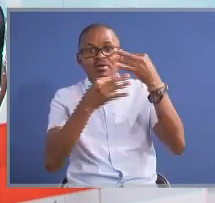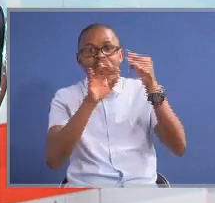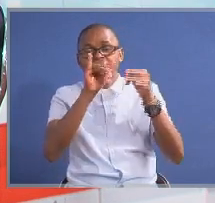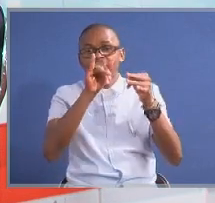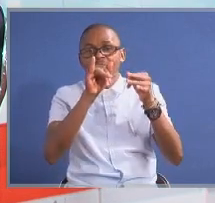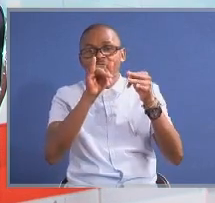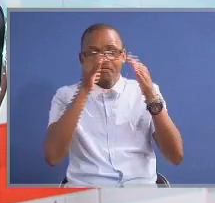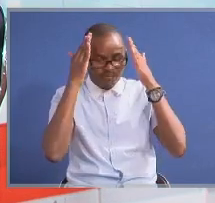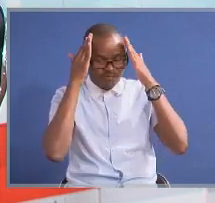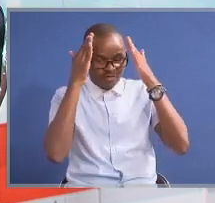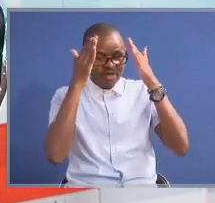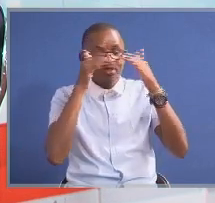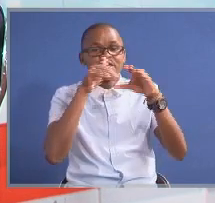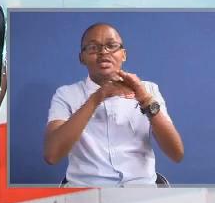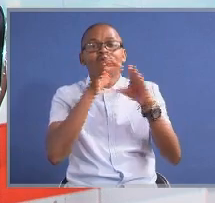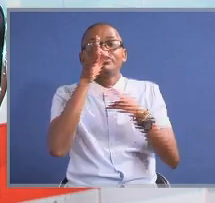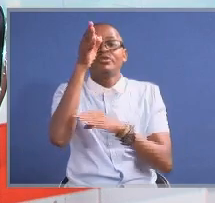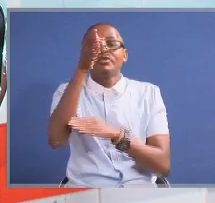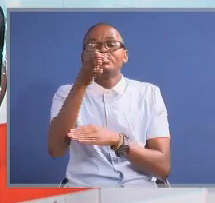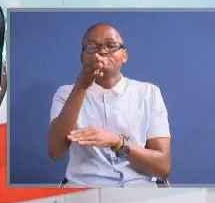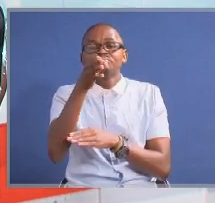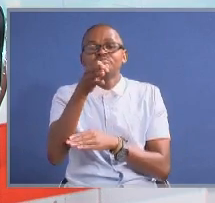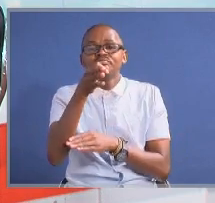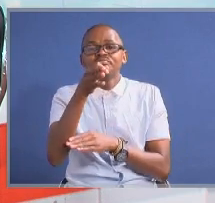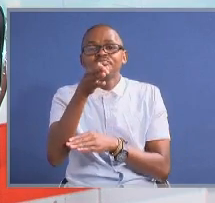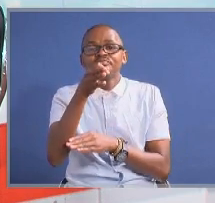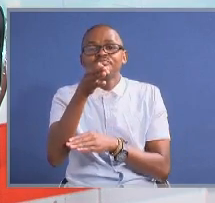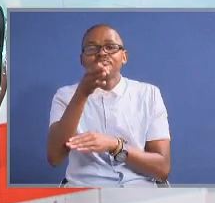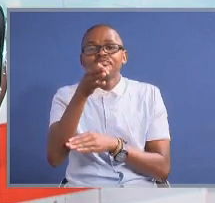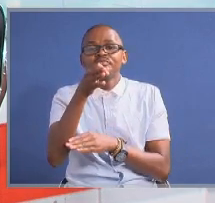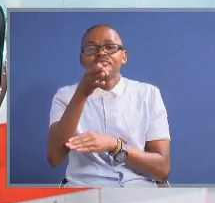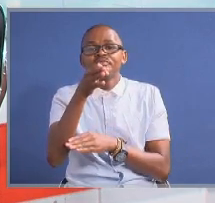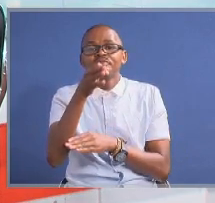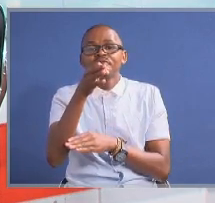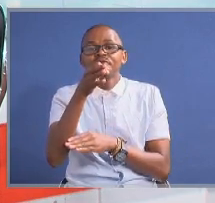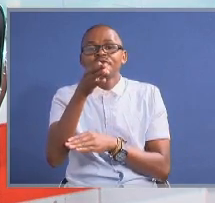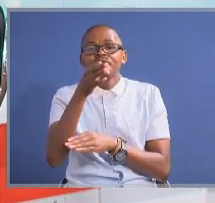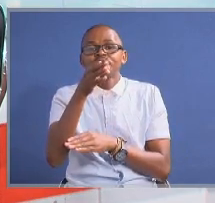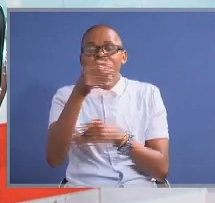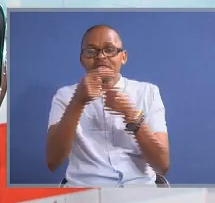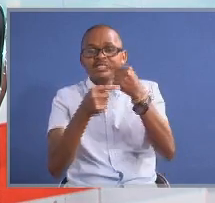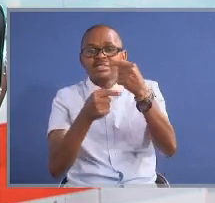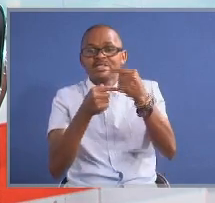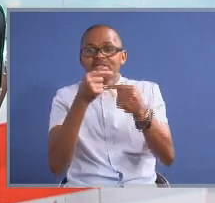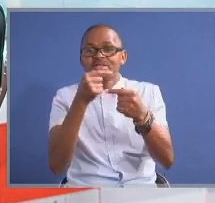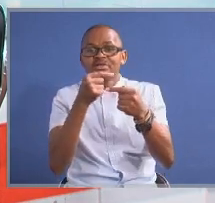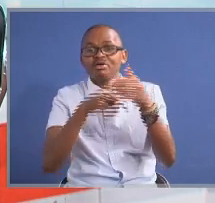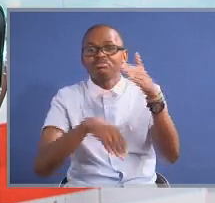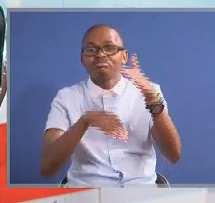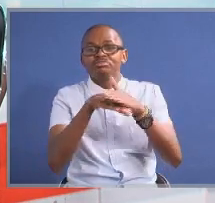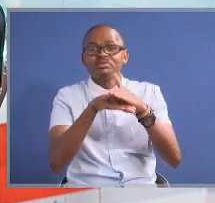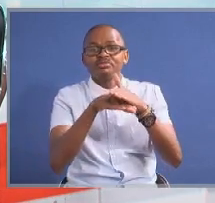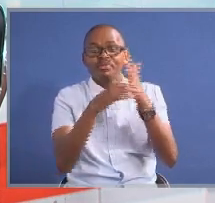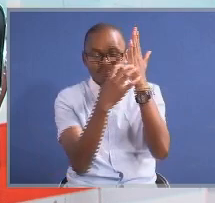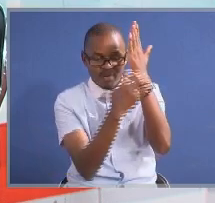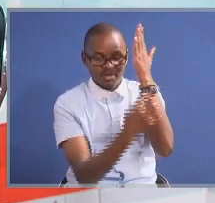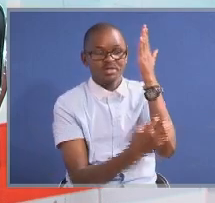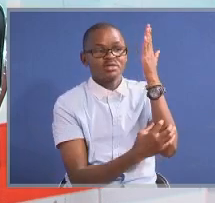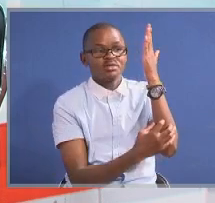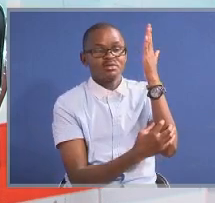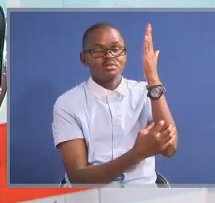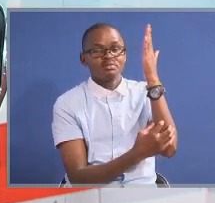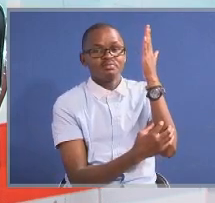by focusing in the future. Right. Focusing in the future, this so-called issue of sustainability, eradicating poverty itself,